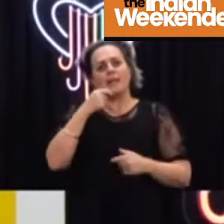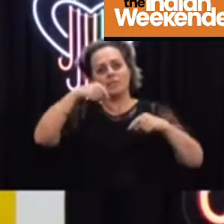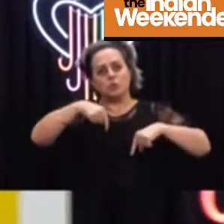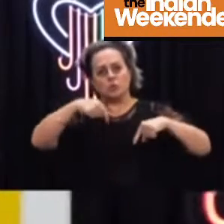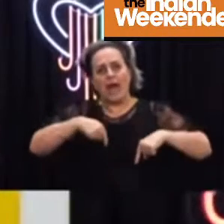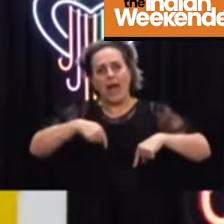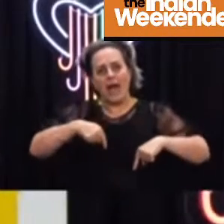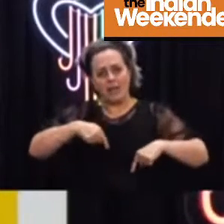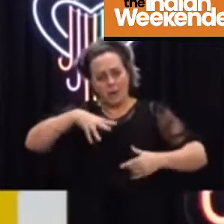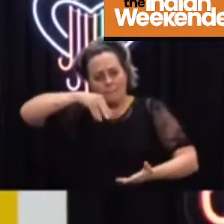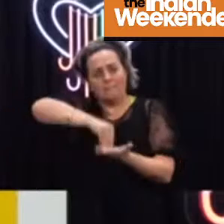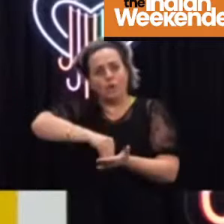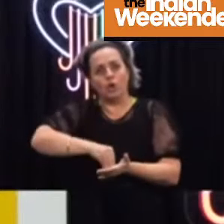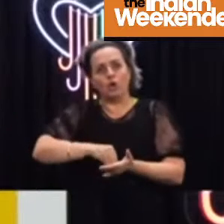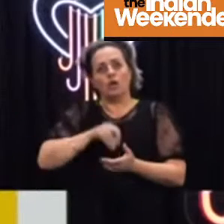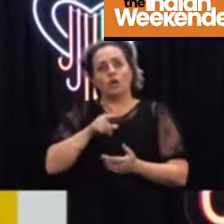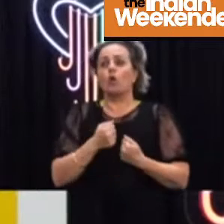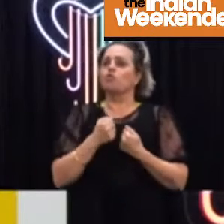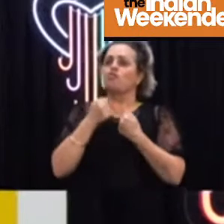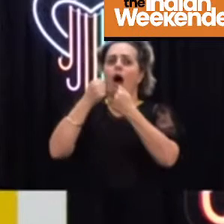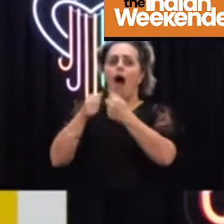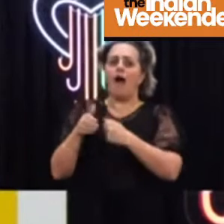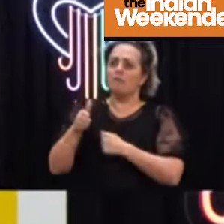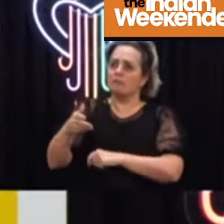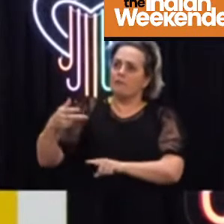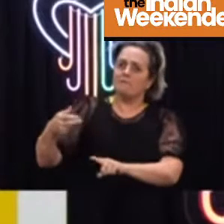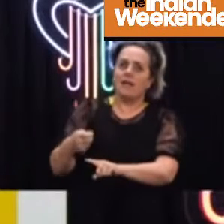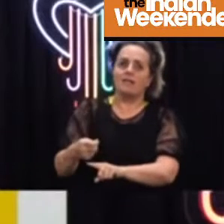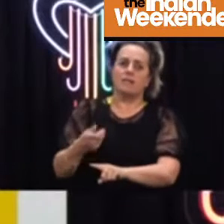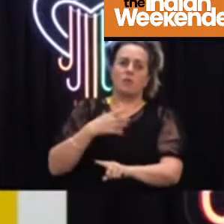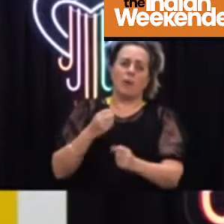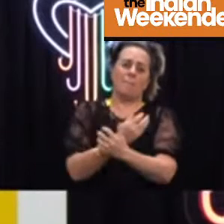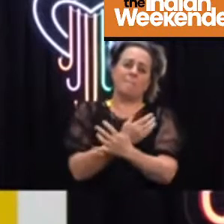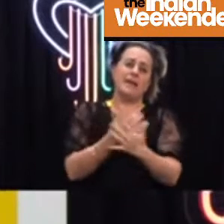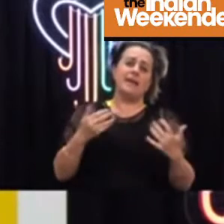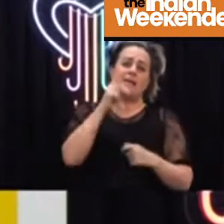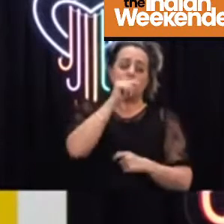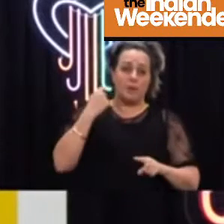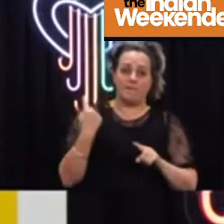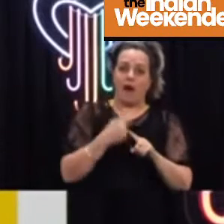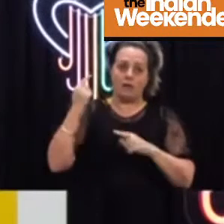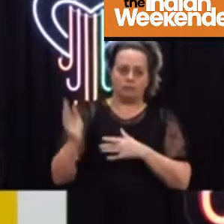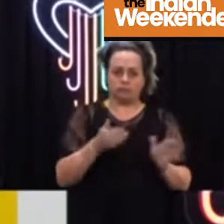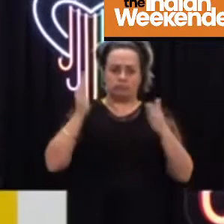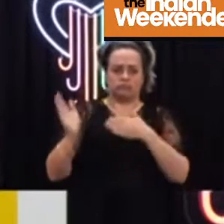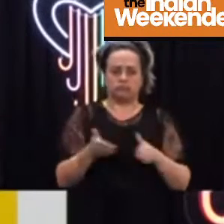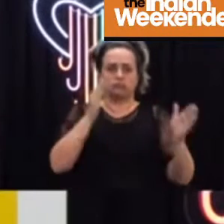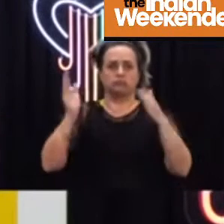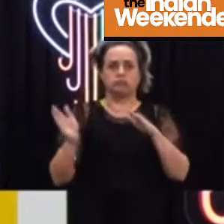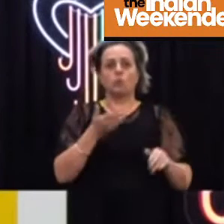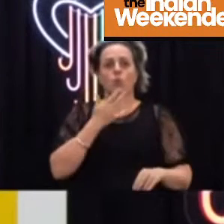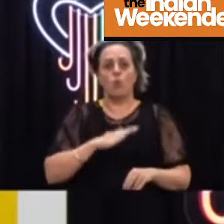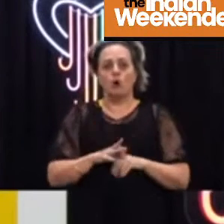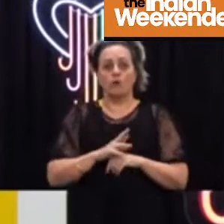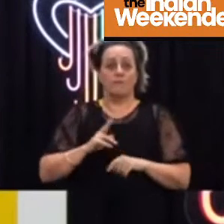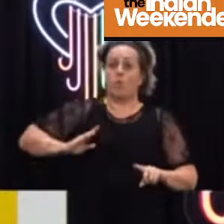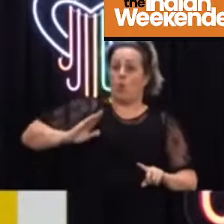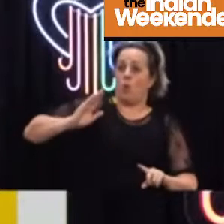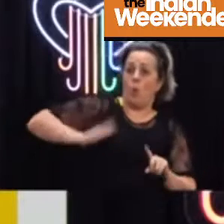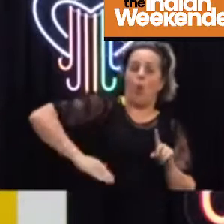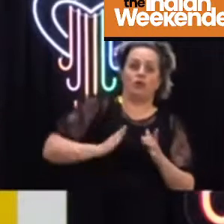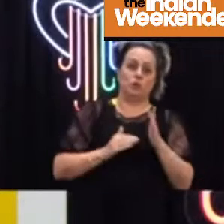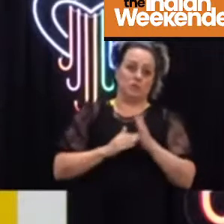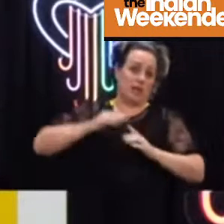of our drive-through sites. We want to vaccinate as many people as possible, as quickly as possible, and that goes for all of Aotearoa New